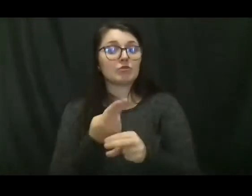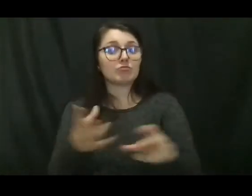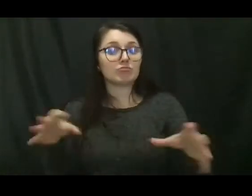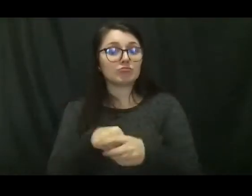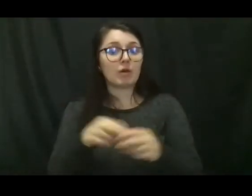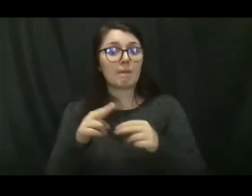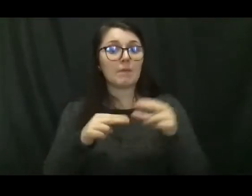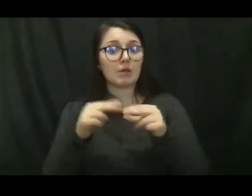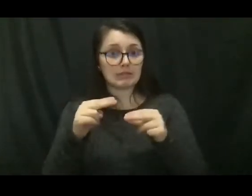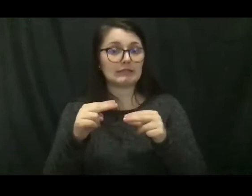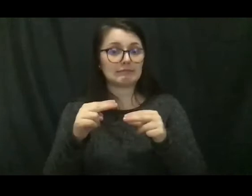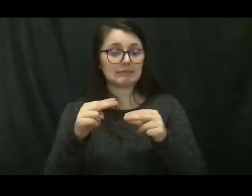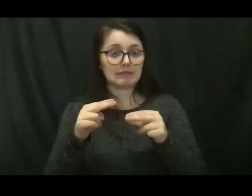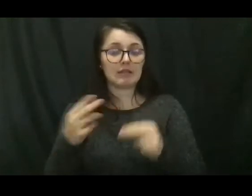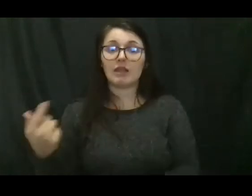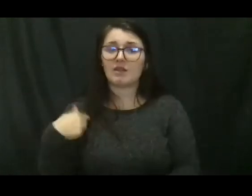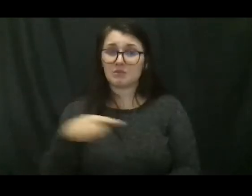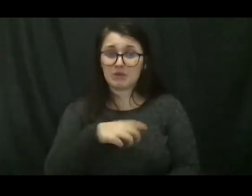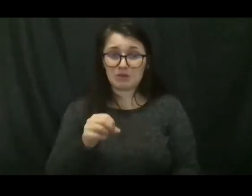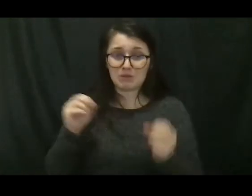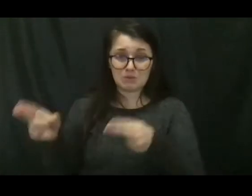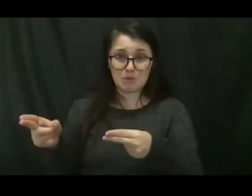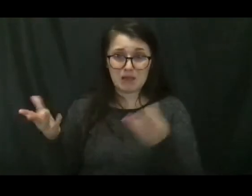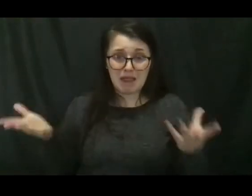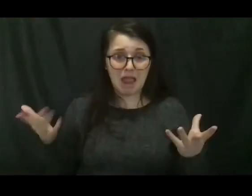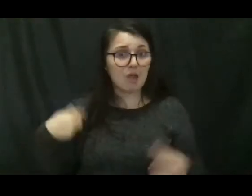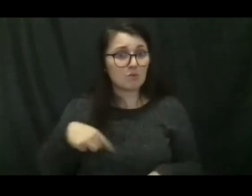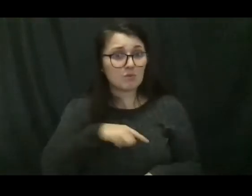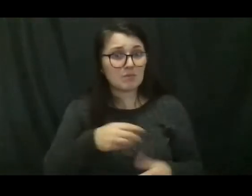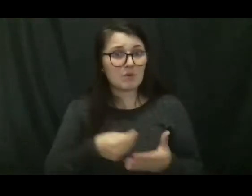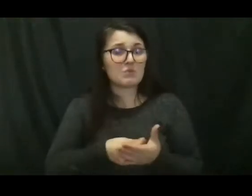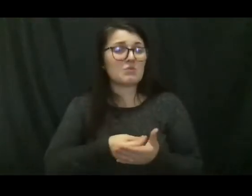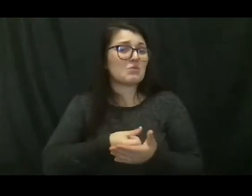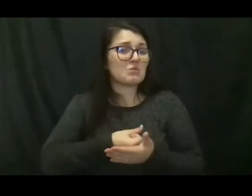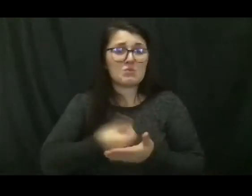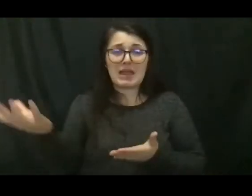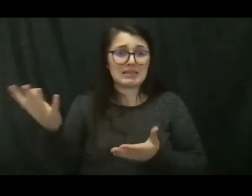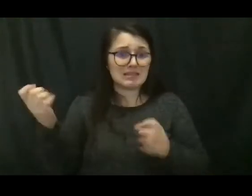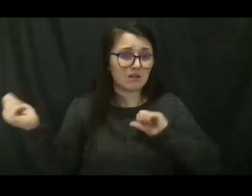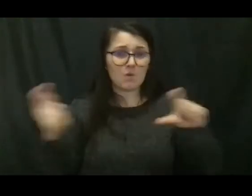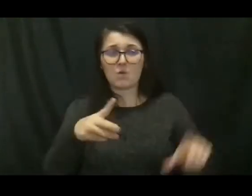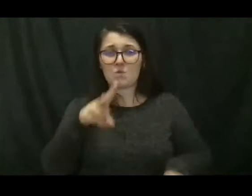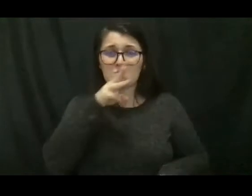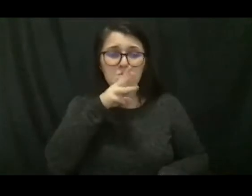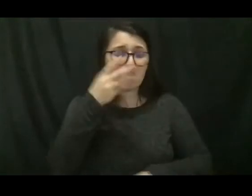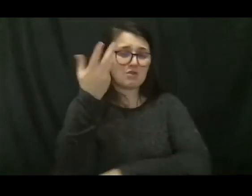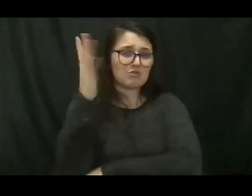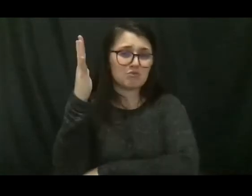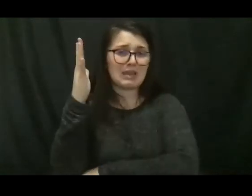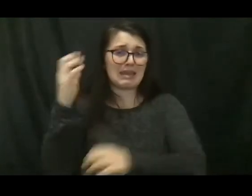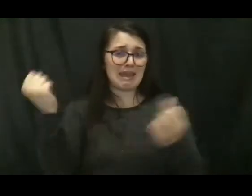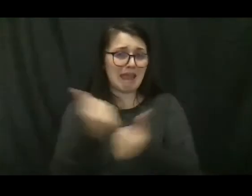this away, we would be wasting all of that water that it took to grow this beautiful,